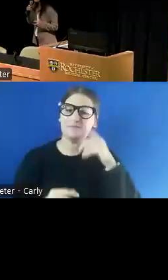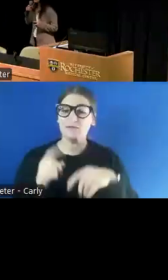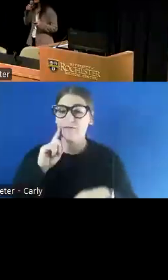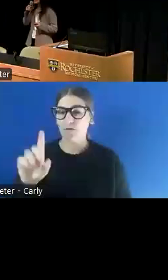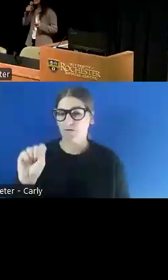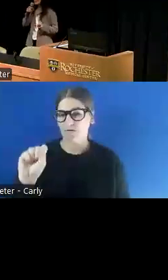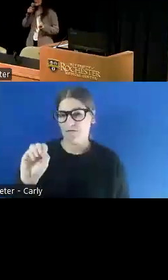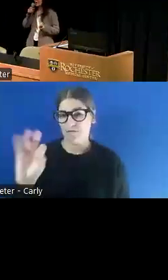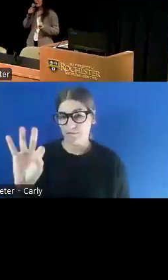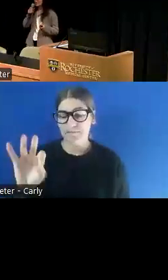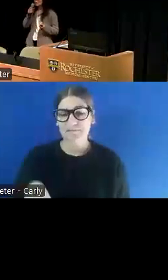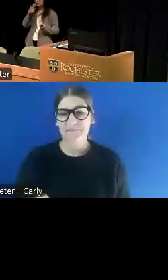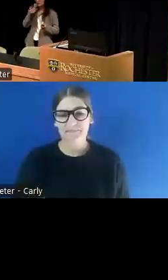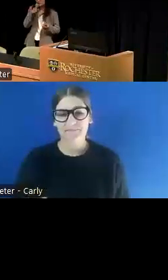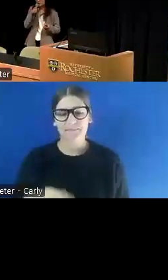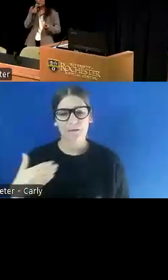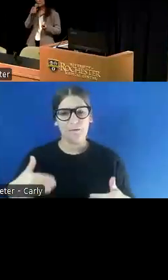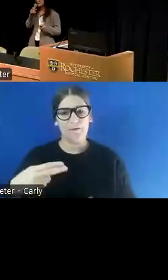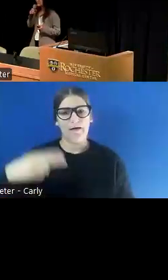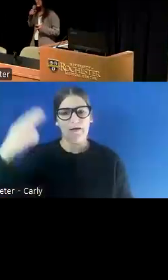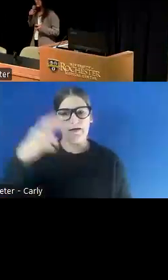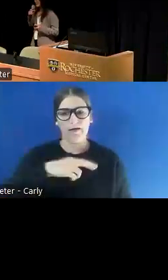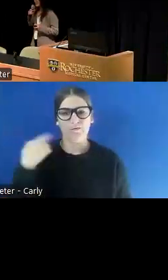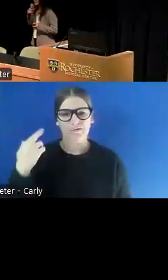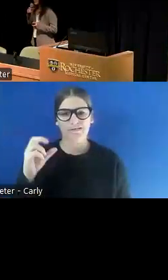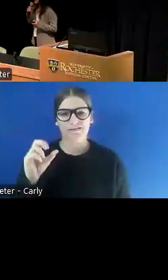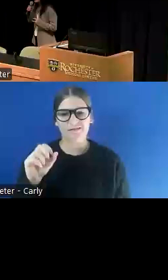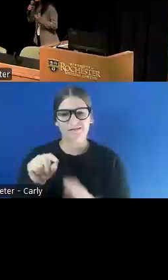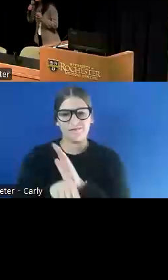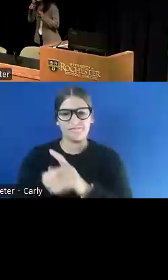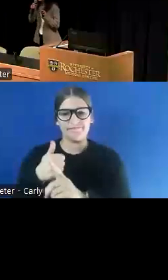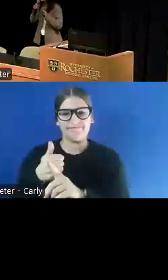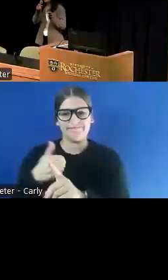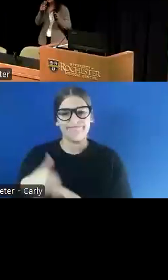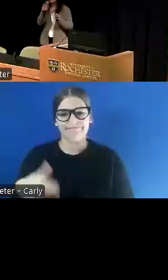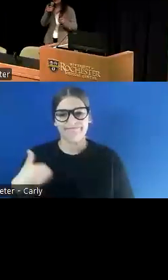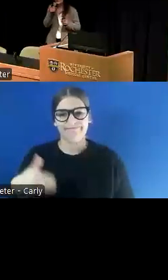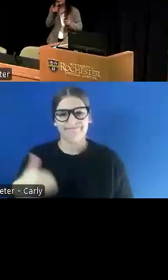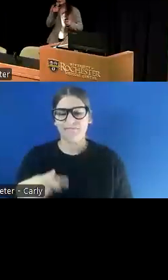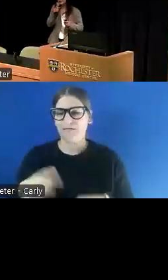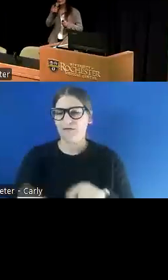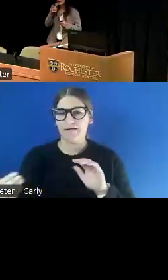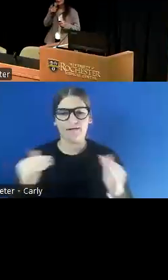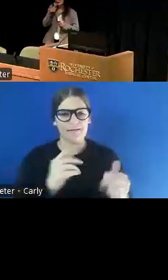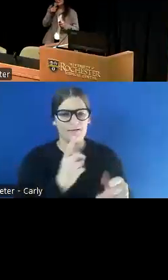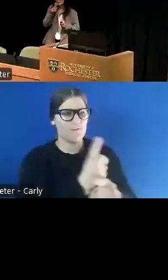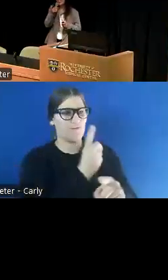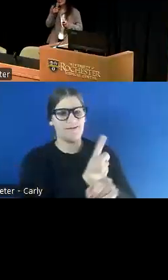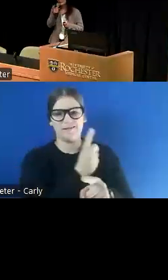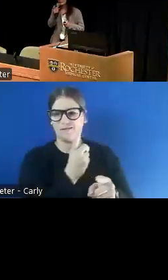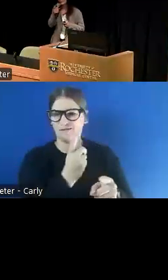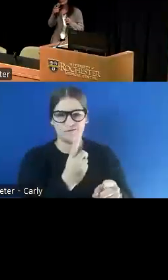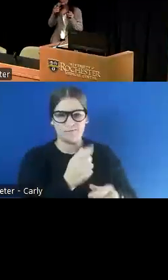Operation Forces, there's some high risk of suicide. But it's really hard to compare with the conventional service